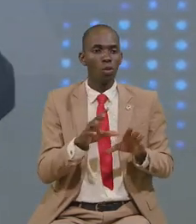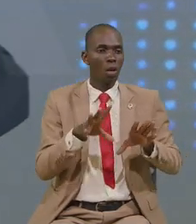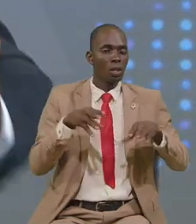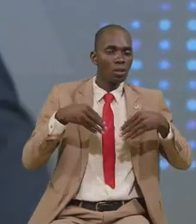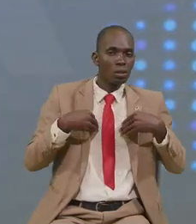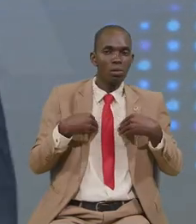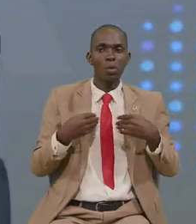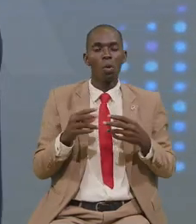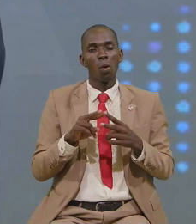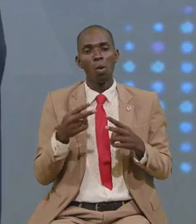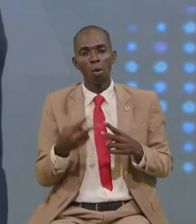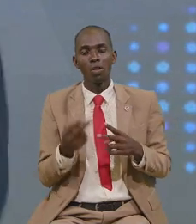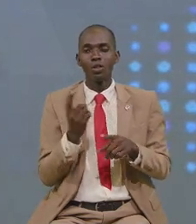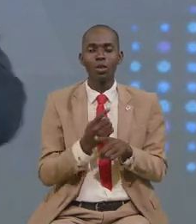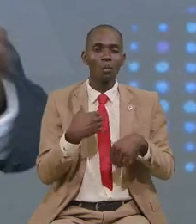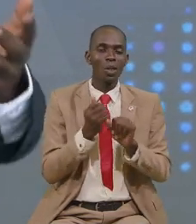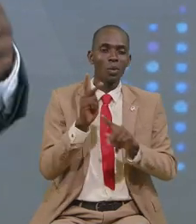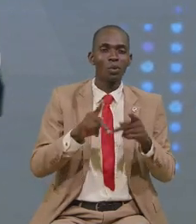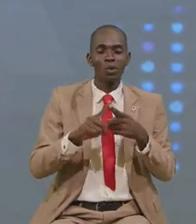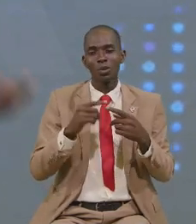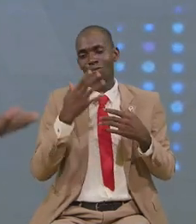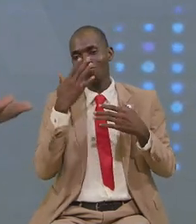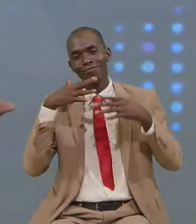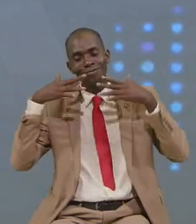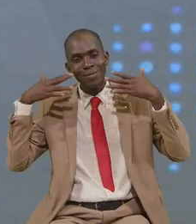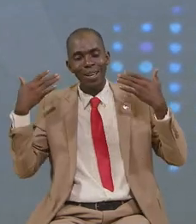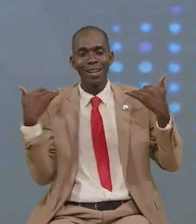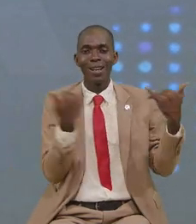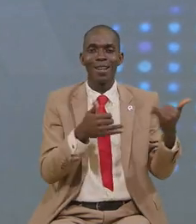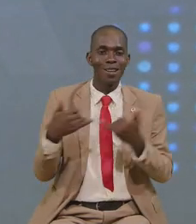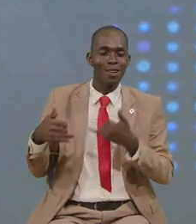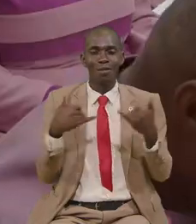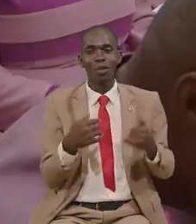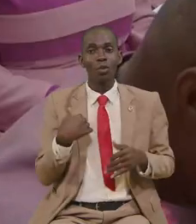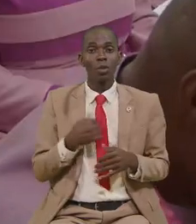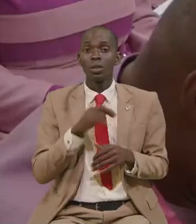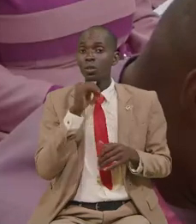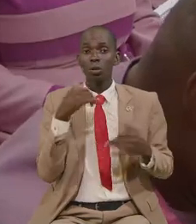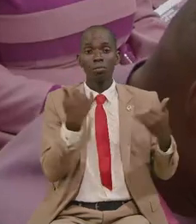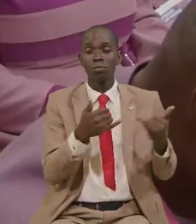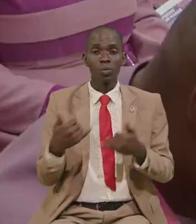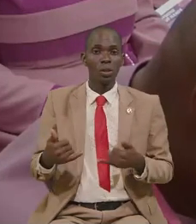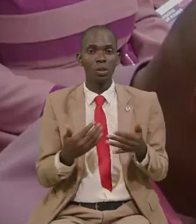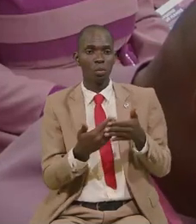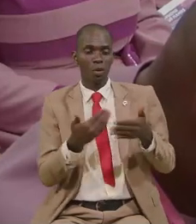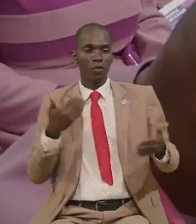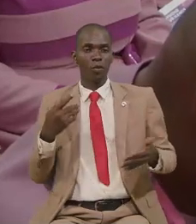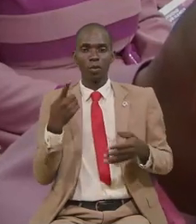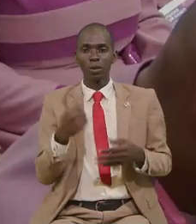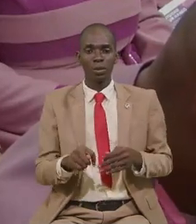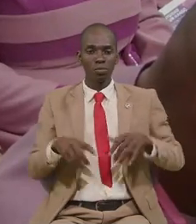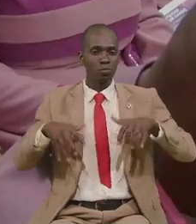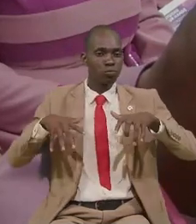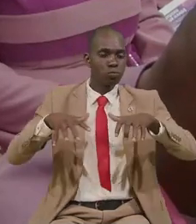you know, just make people happy. We're not playing a game before the audience. He